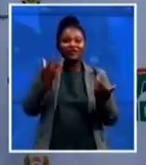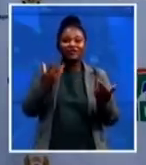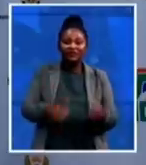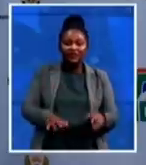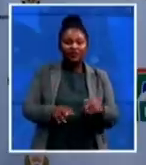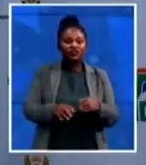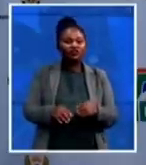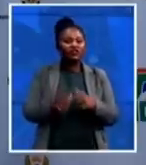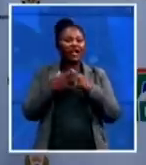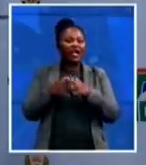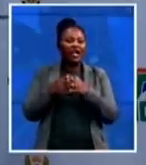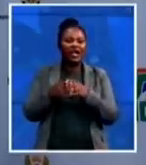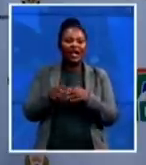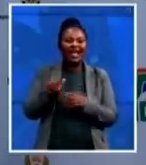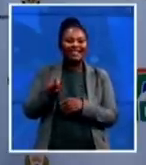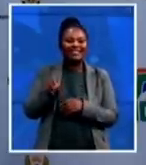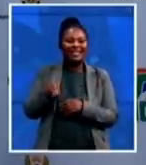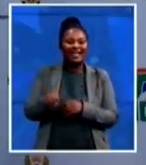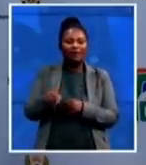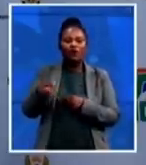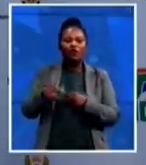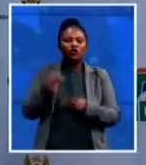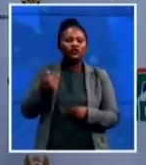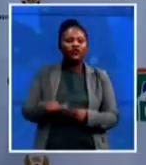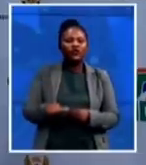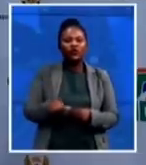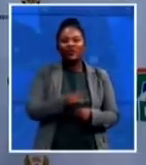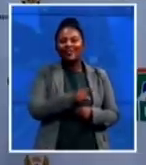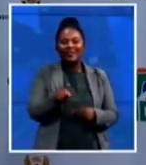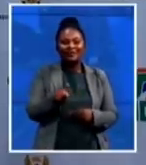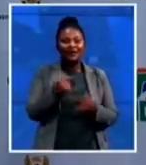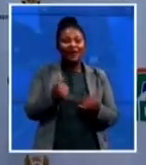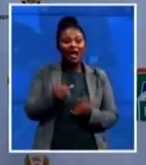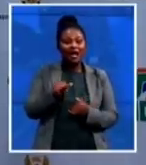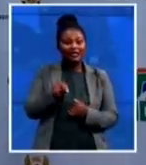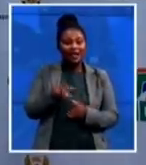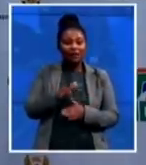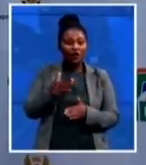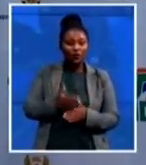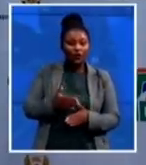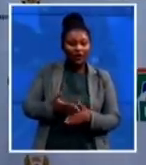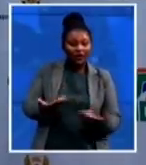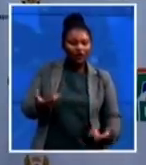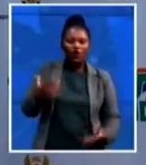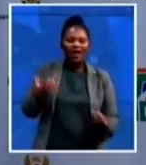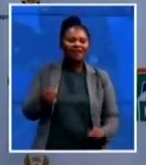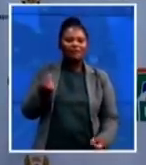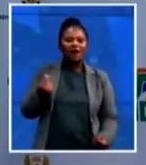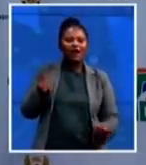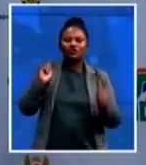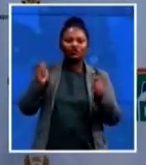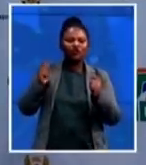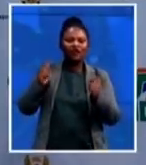ladies where they sit, because those ATMs are no longer there, and they don't have money to travel to faraway